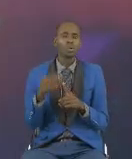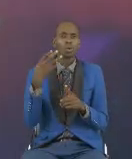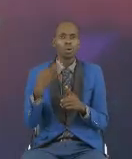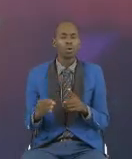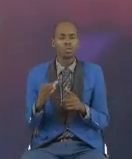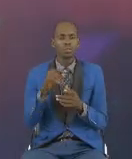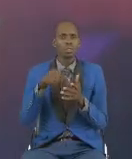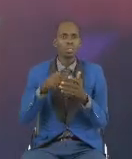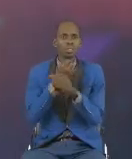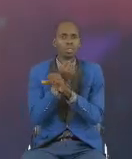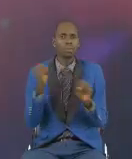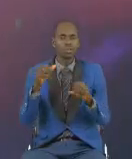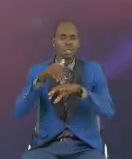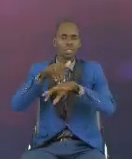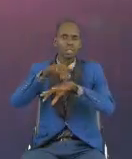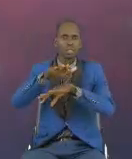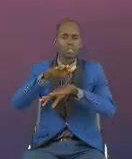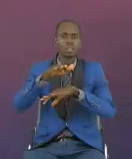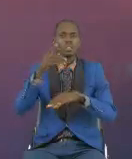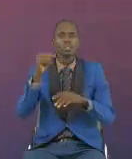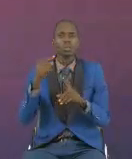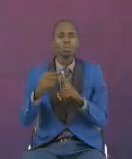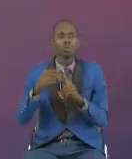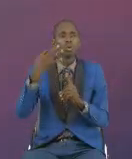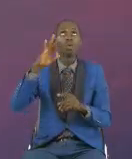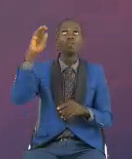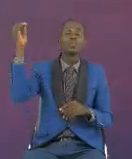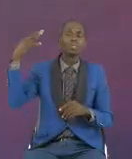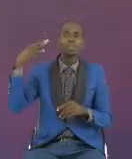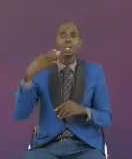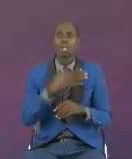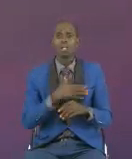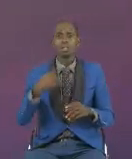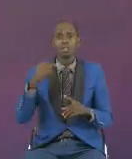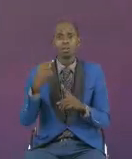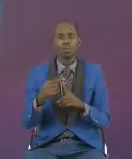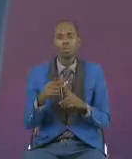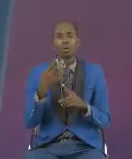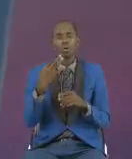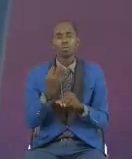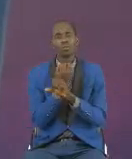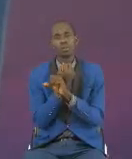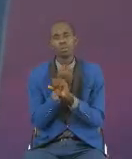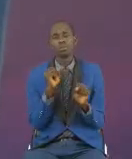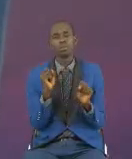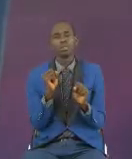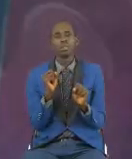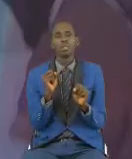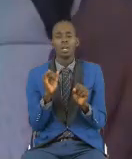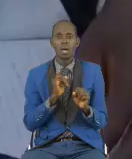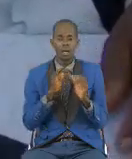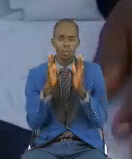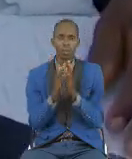sent, the word of grace, and the word of salvation. And I pray that